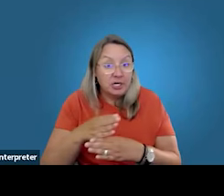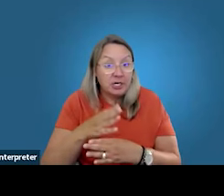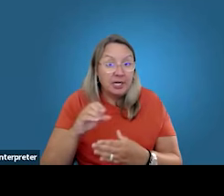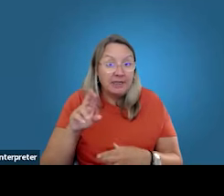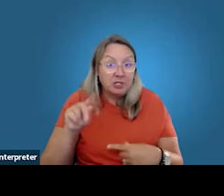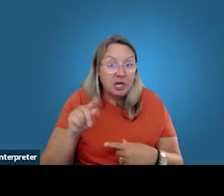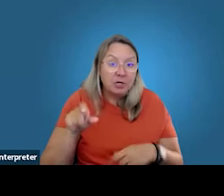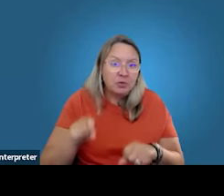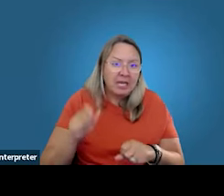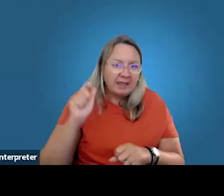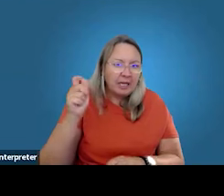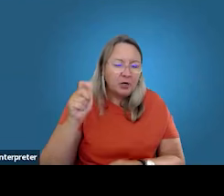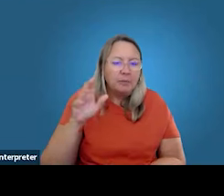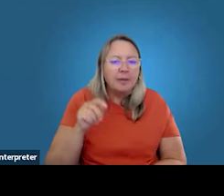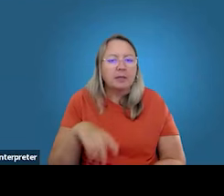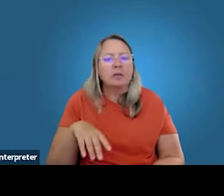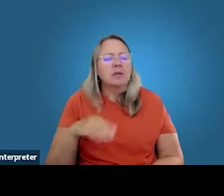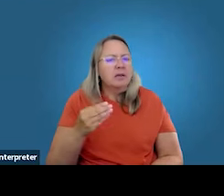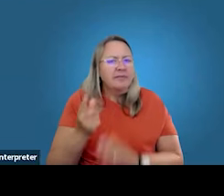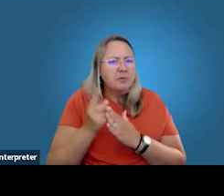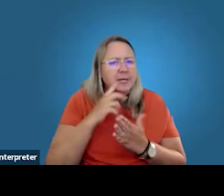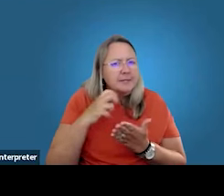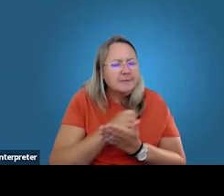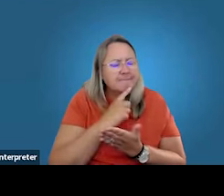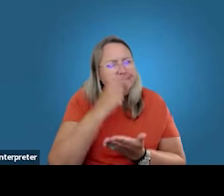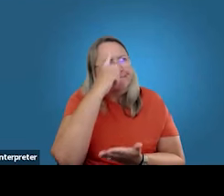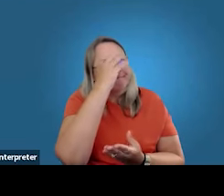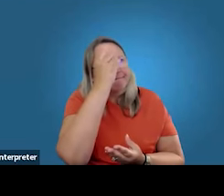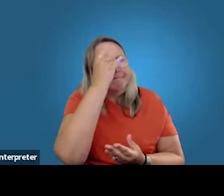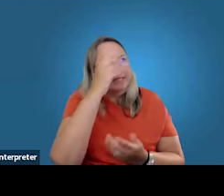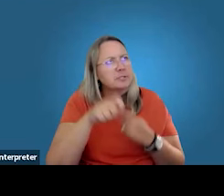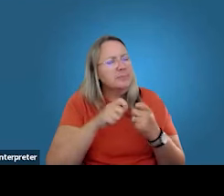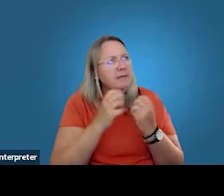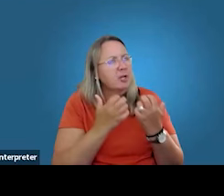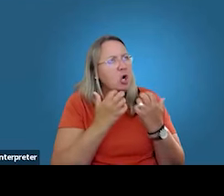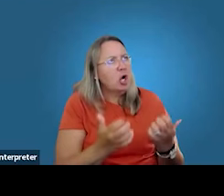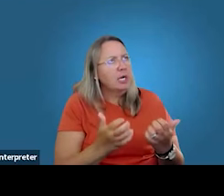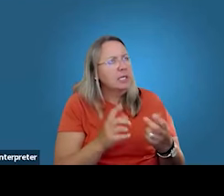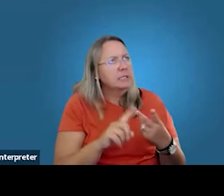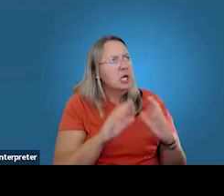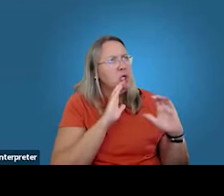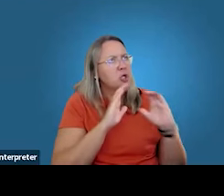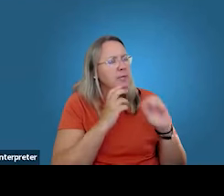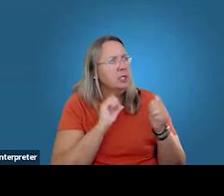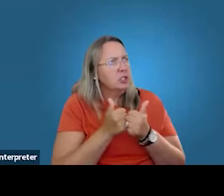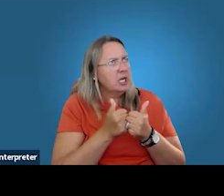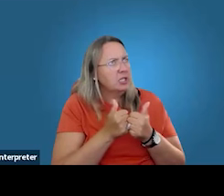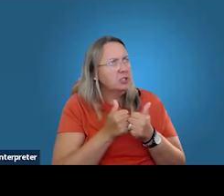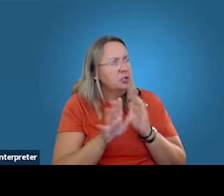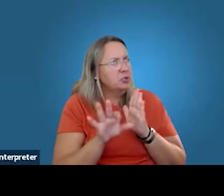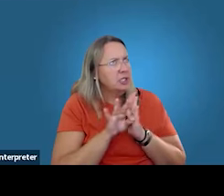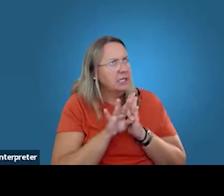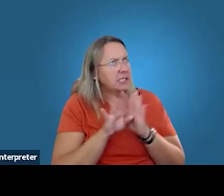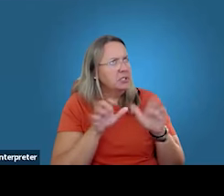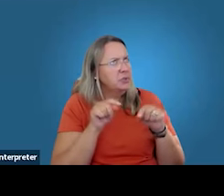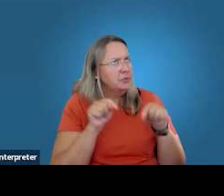chat or otherwise. So I want you just to spend a few minutes thinking for the specific audience and the communication challenge that you chose to